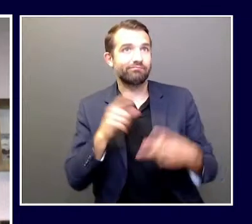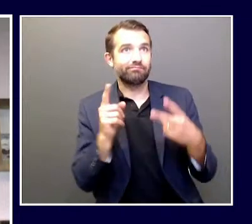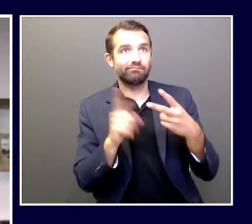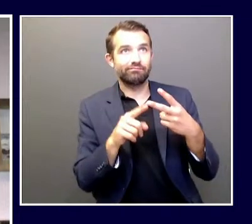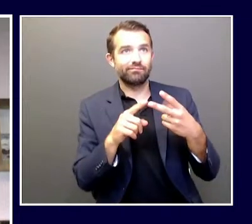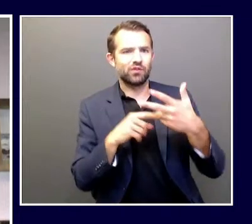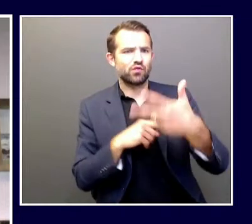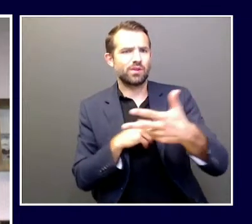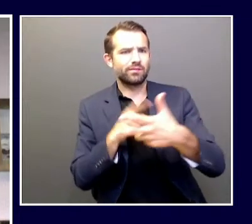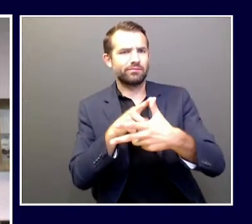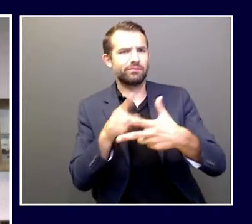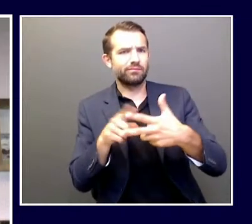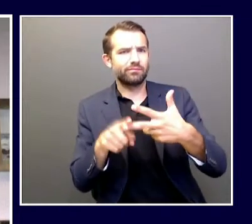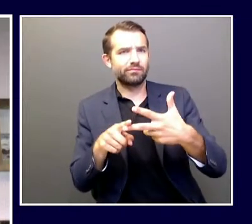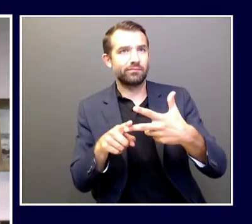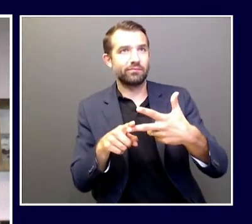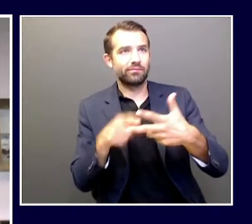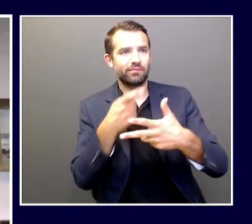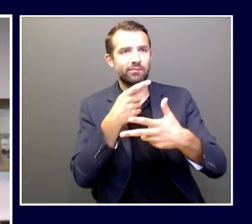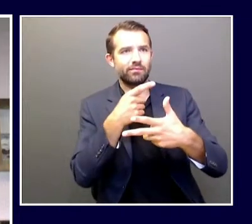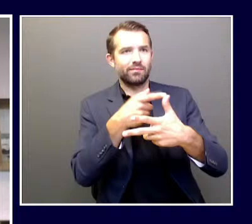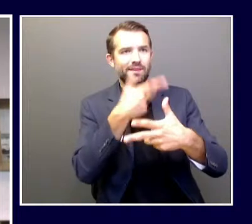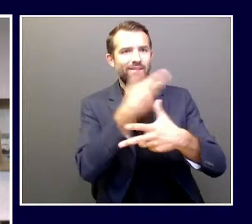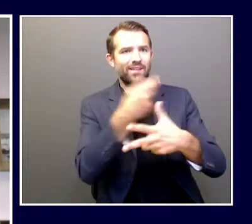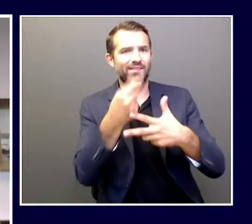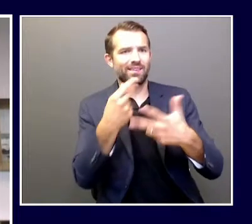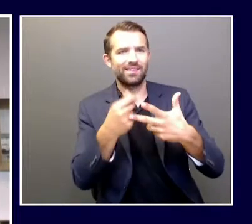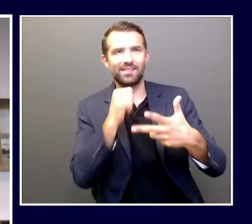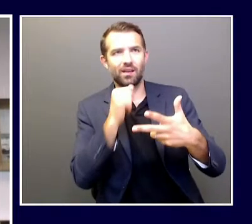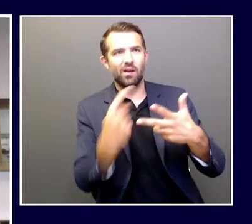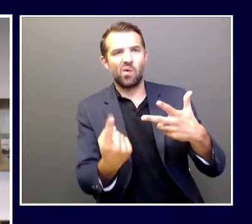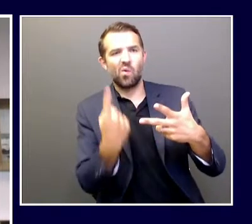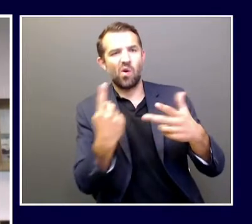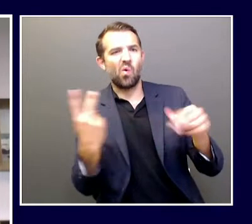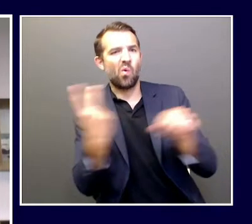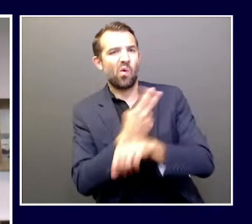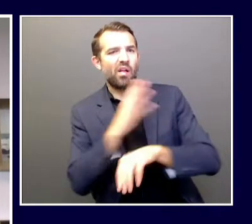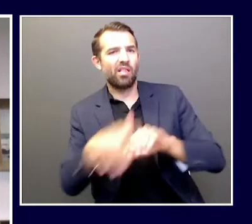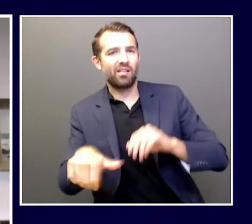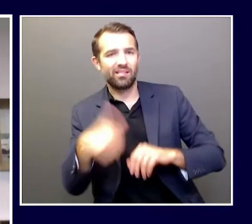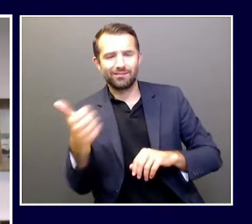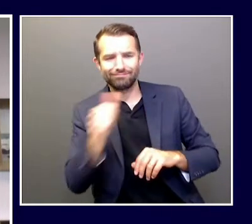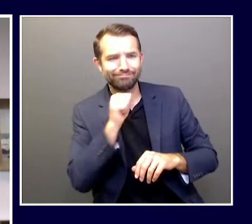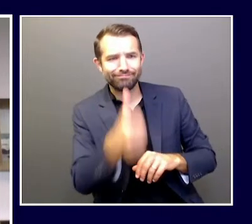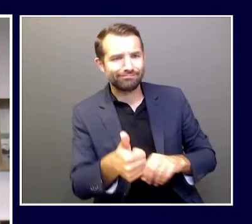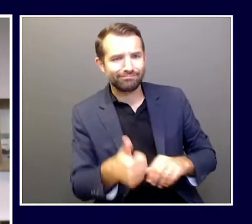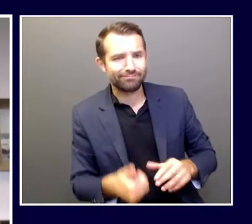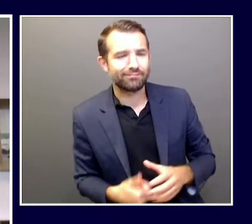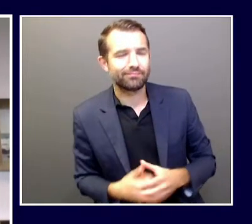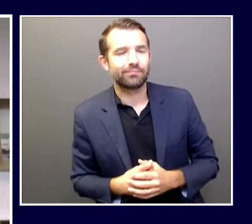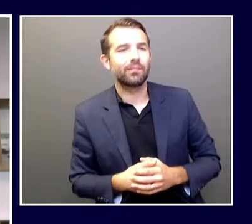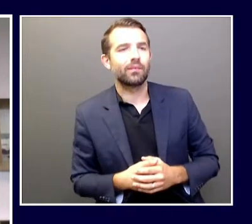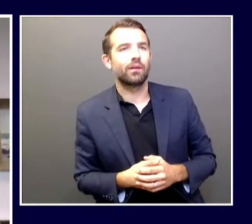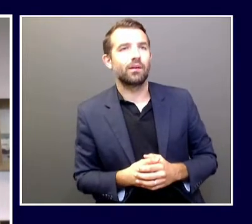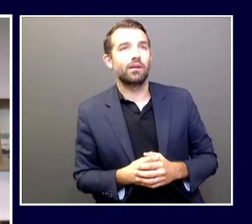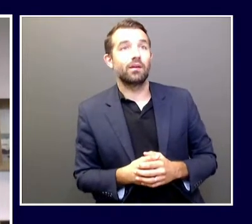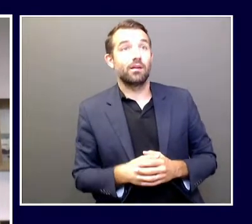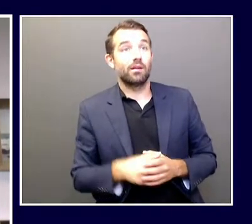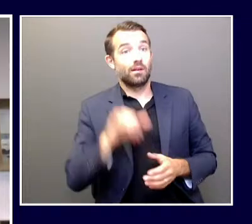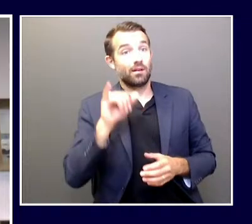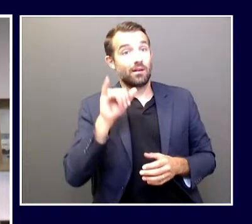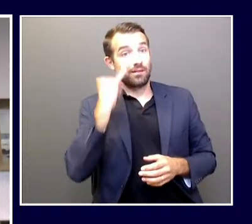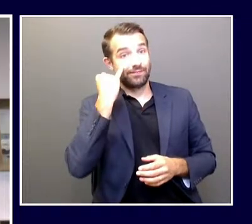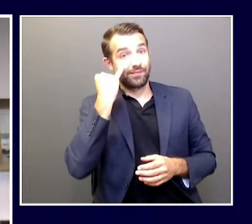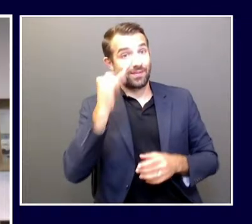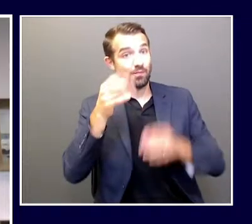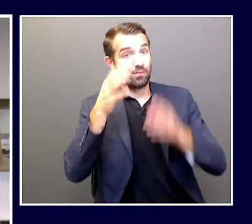that they usually have a pre-existing or severe medical condition that got them there. Overall, if you're concerned about landing in the hospital